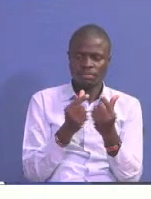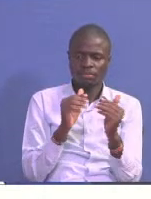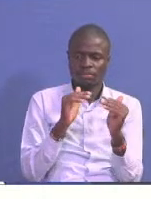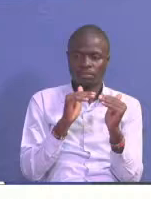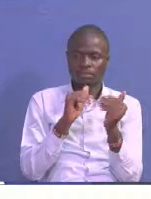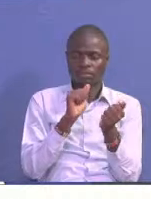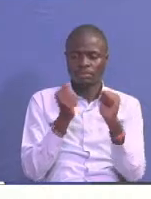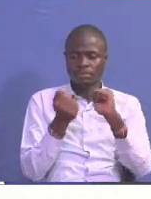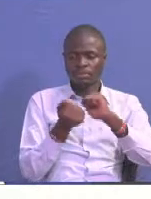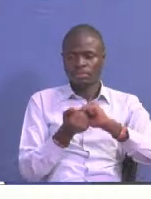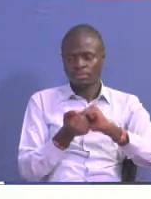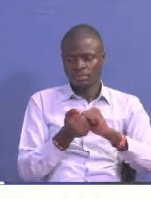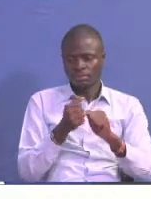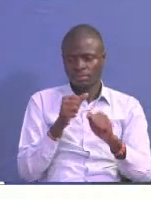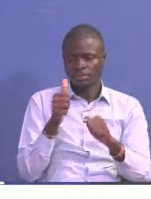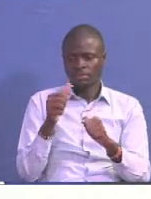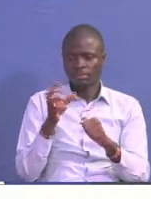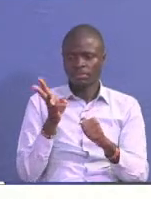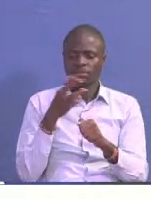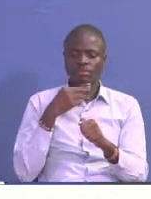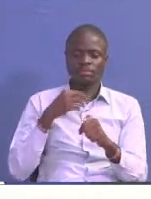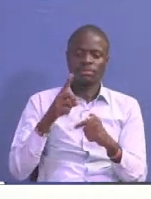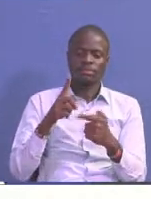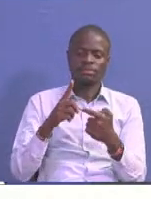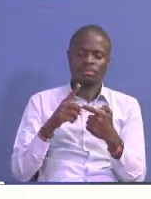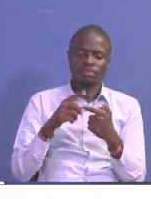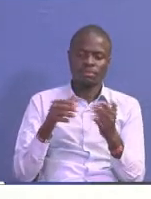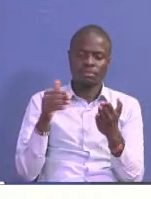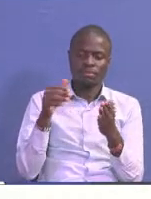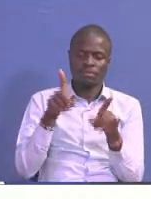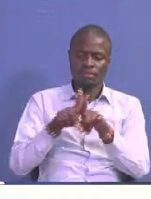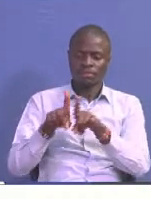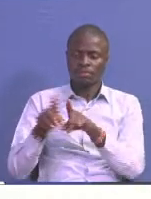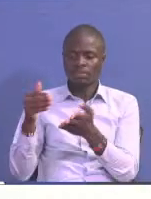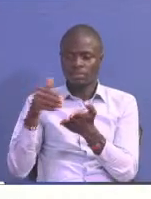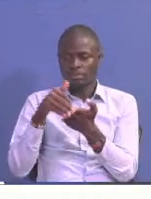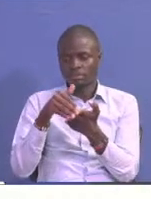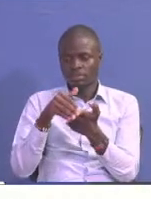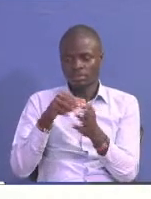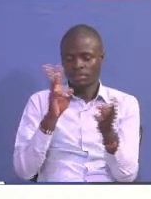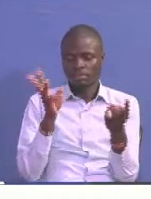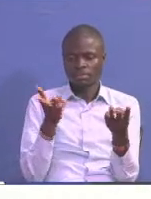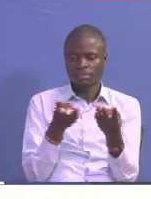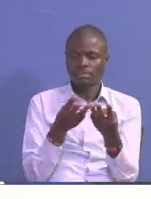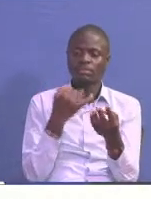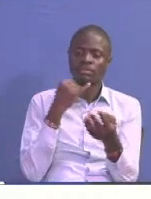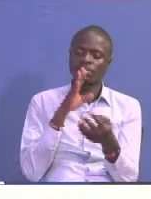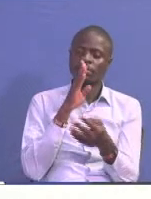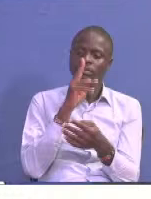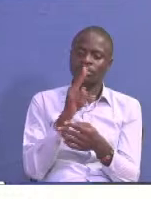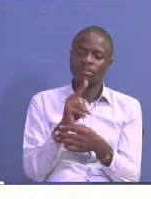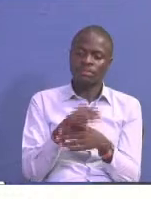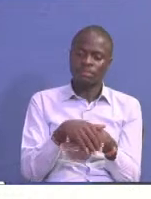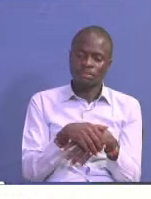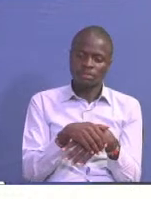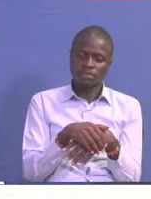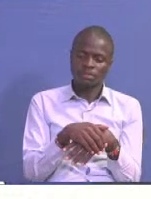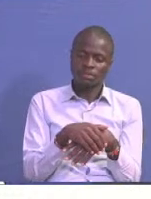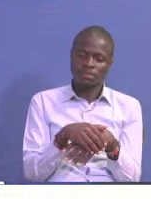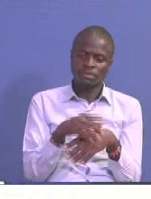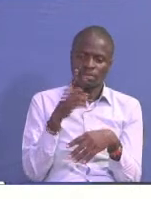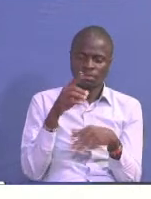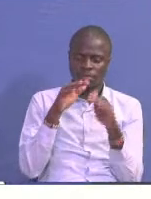advancement because that's the way we are going. Because again, the world is becoming increasingly one